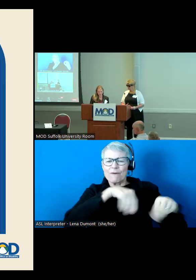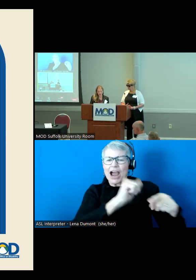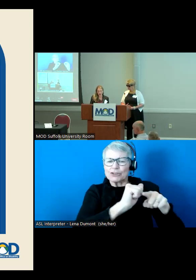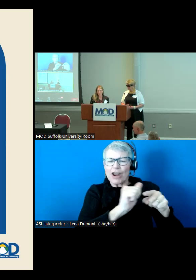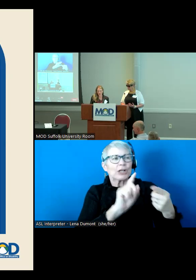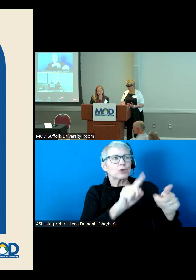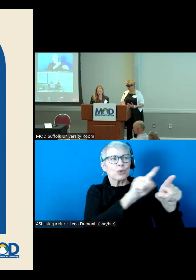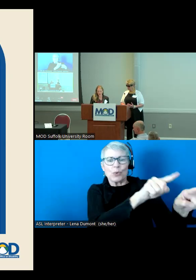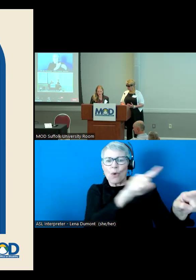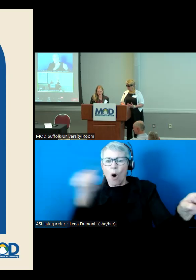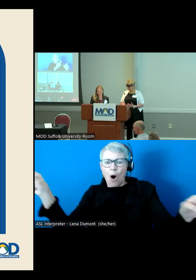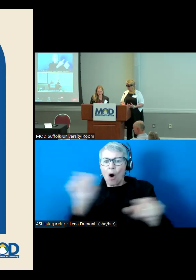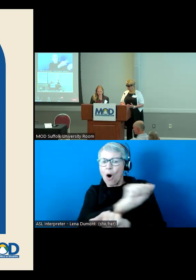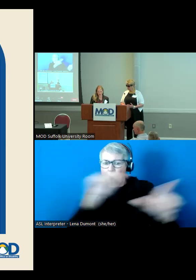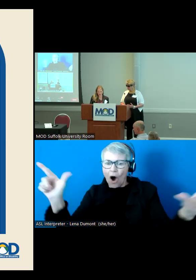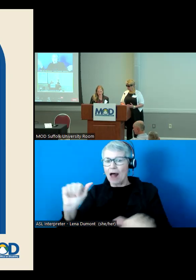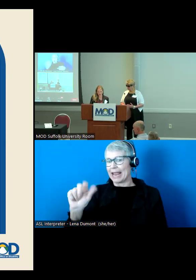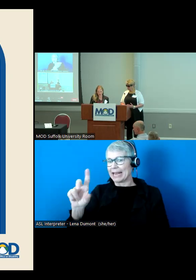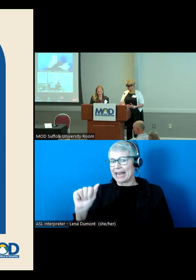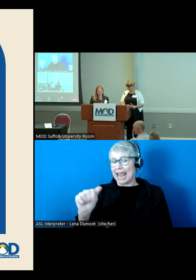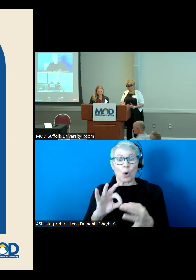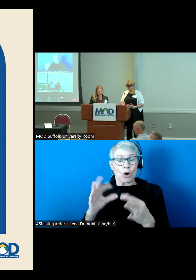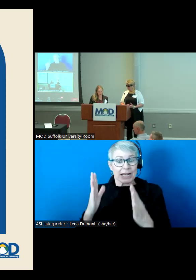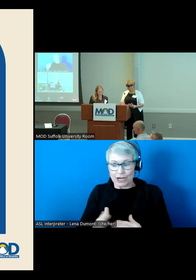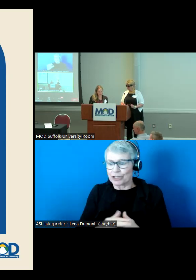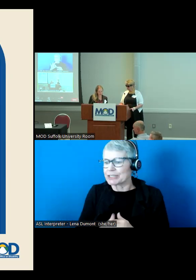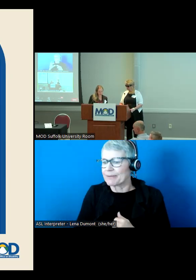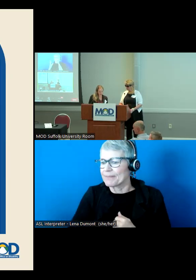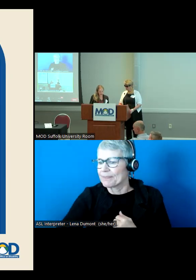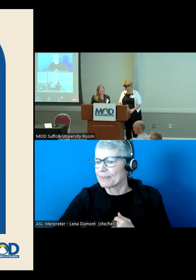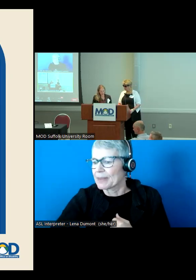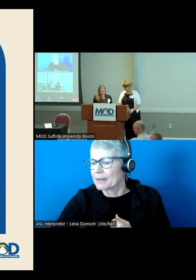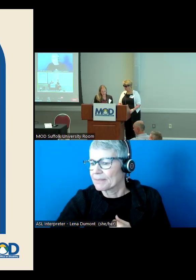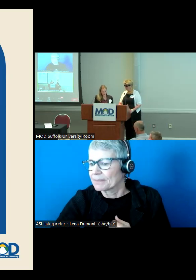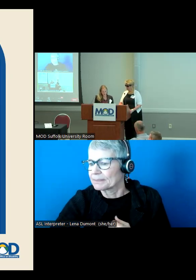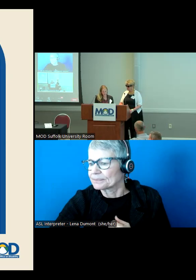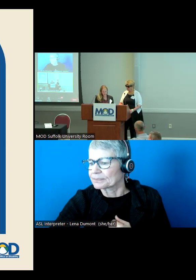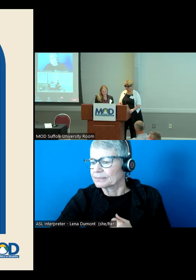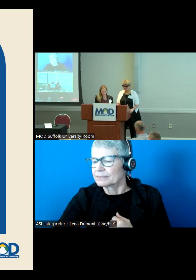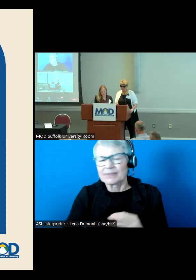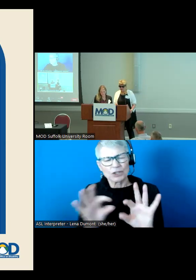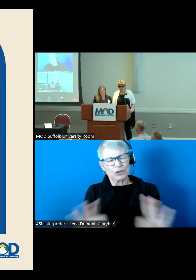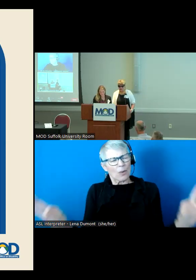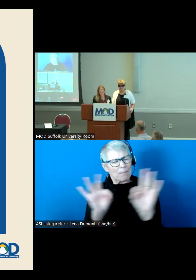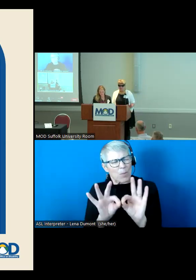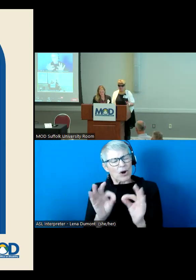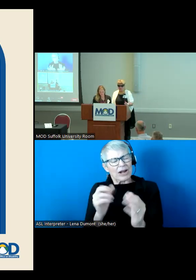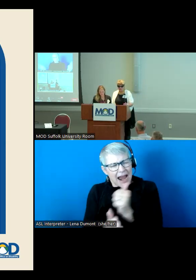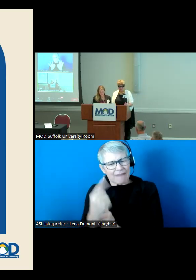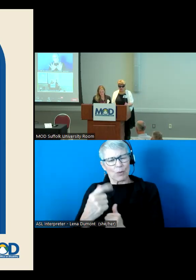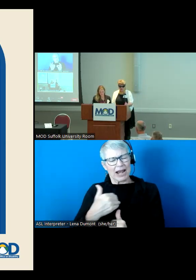So now we are going to get started with our Hopkins Award. Nice to